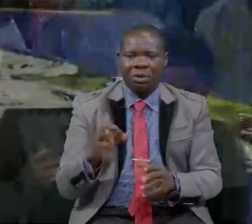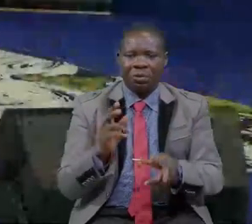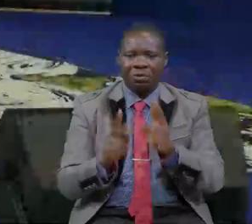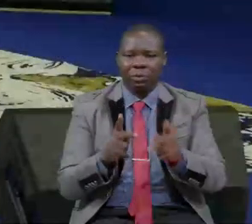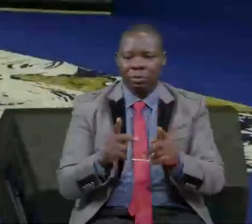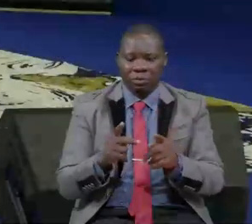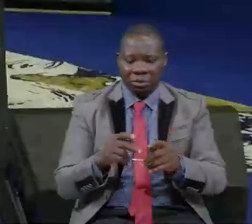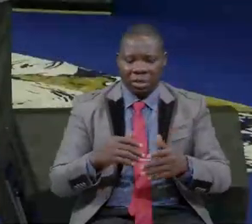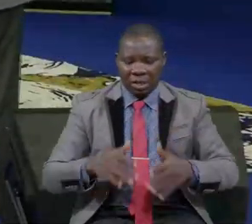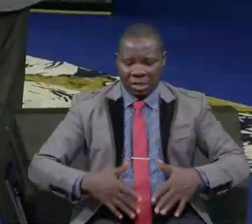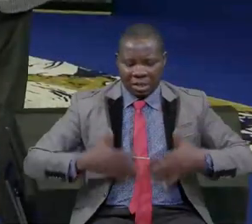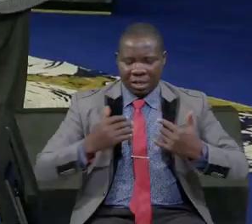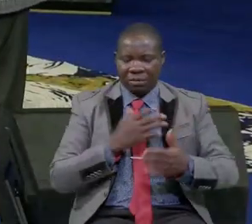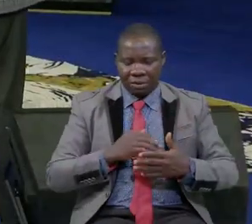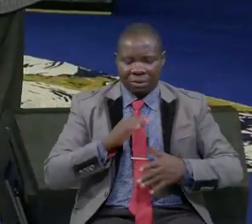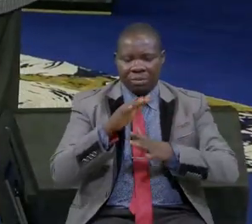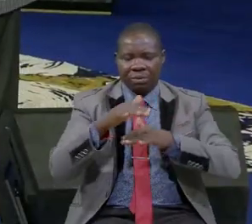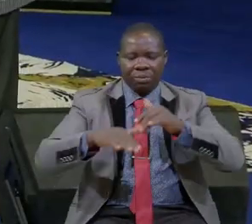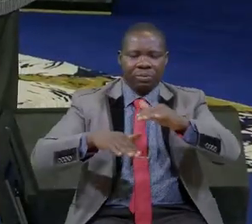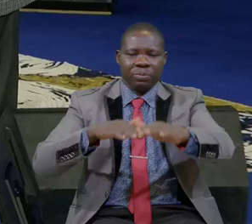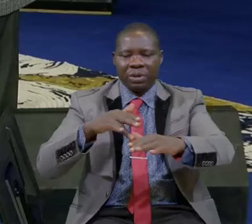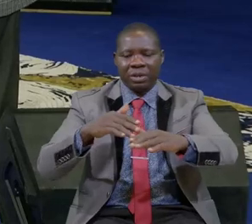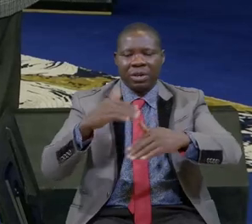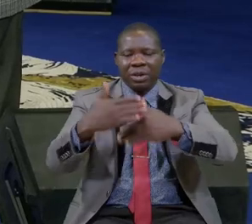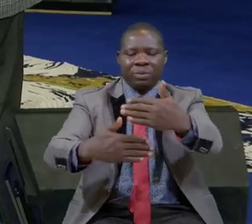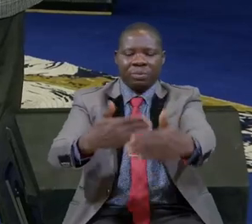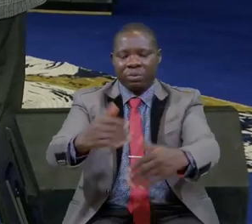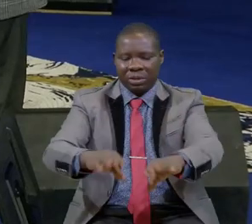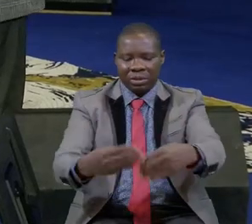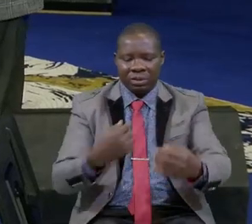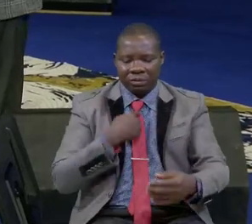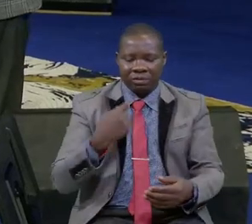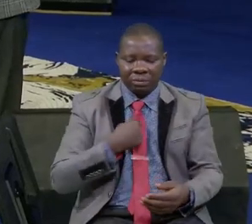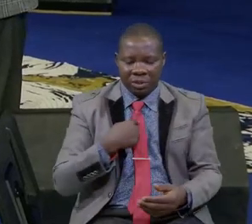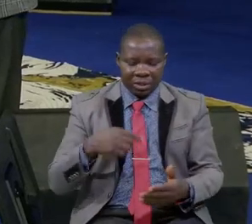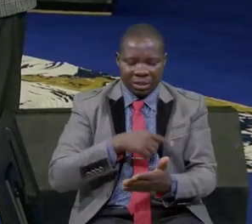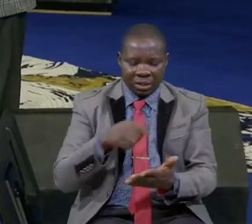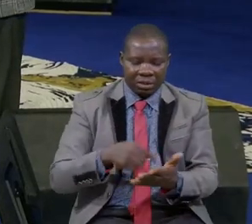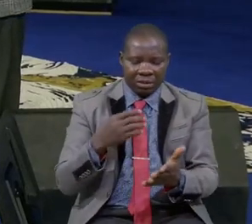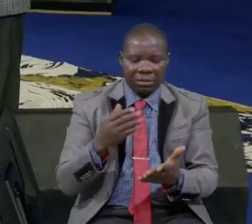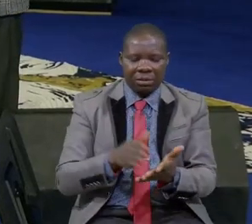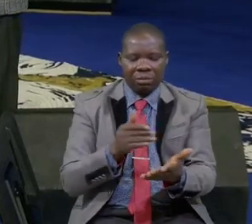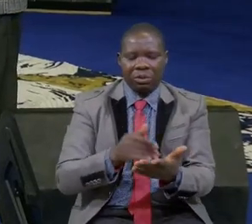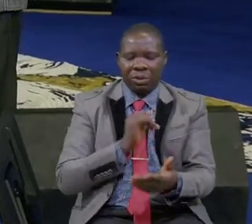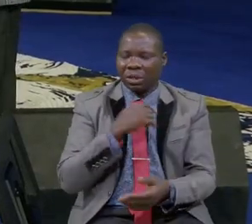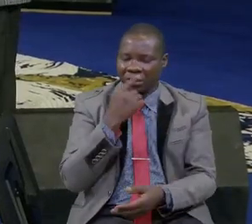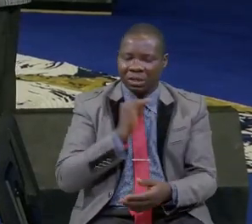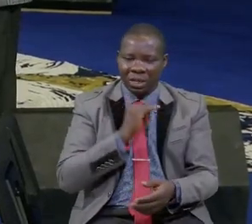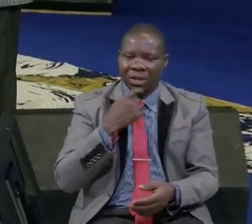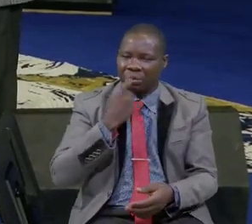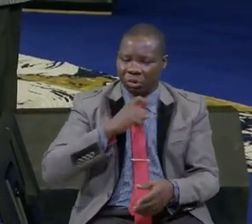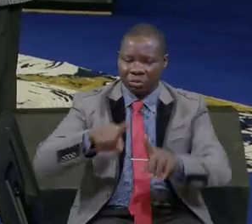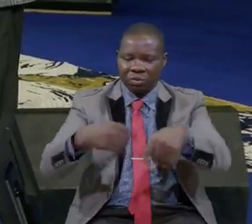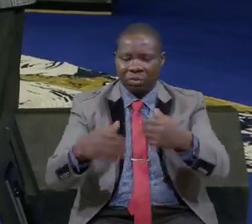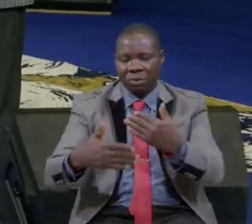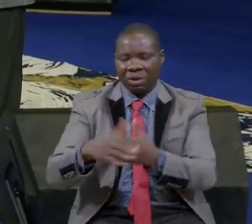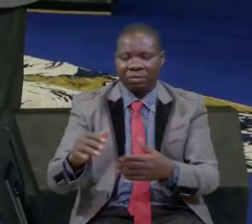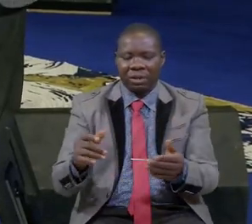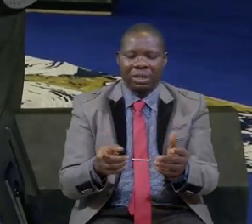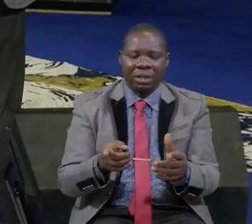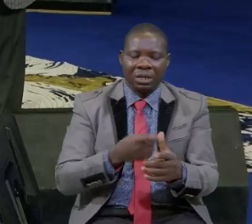they gave me this amount. And he said, I should go after them. I didn't want to do it.